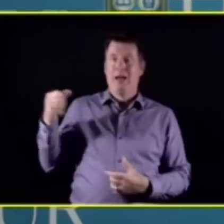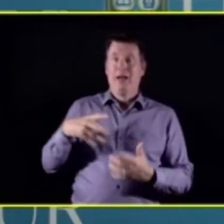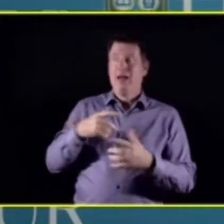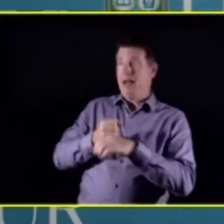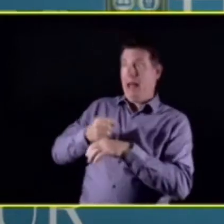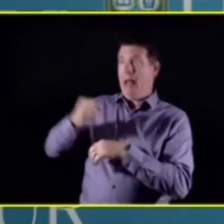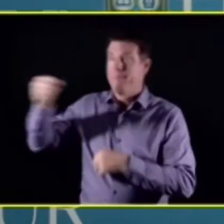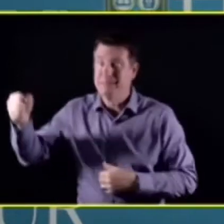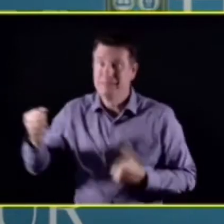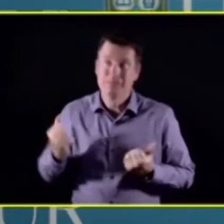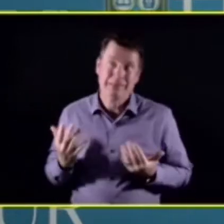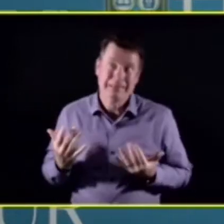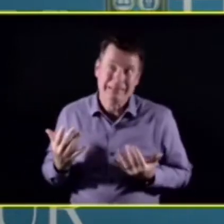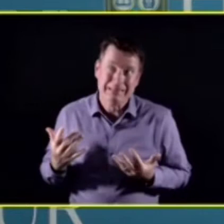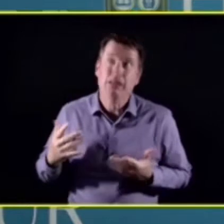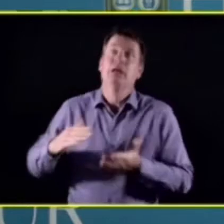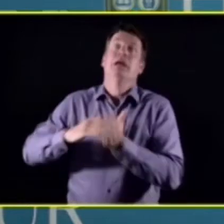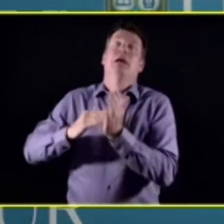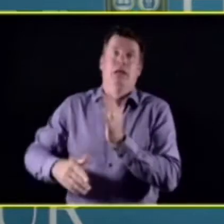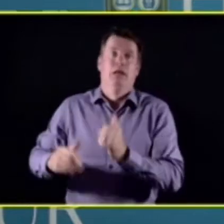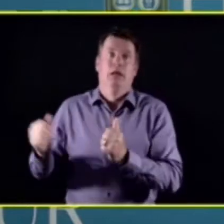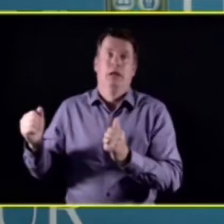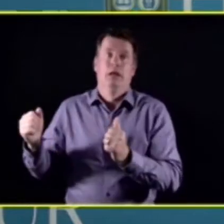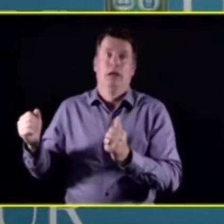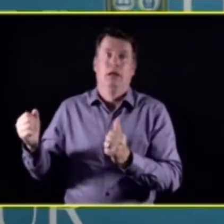that. So about